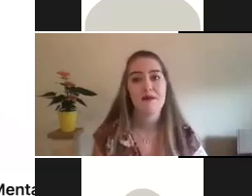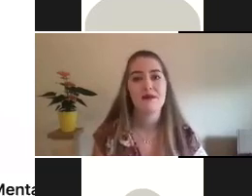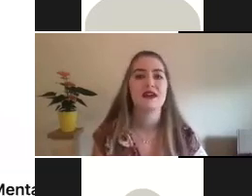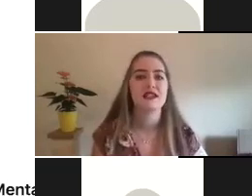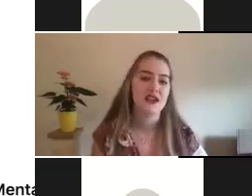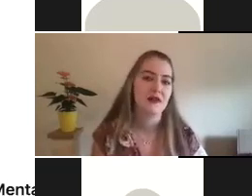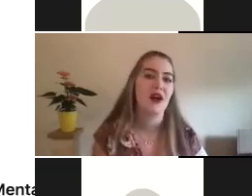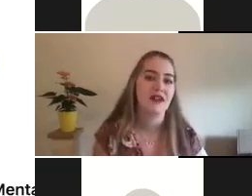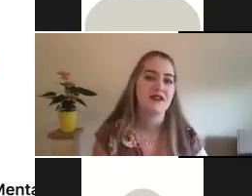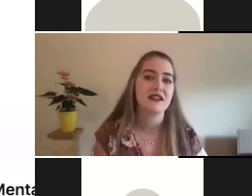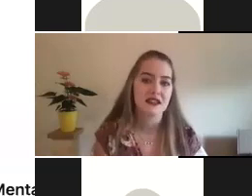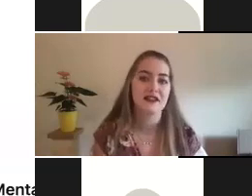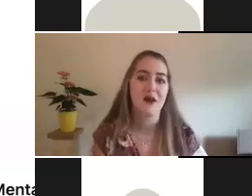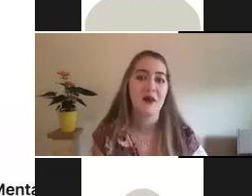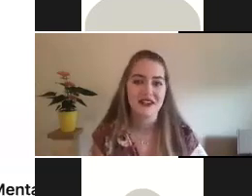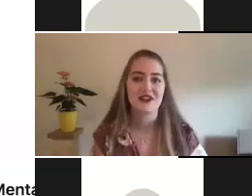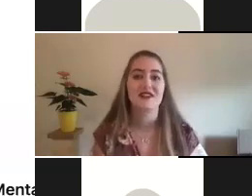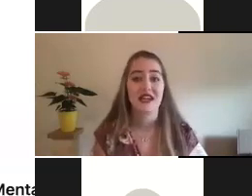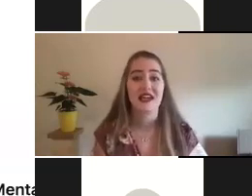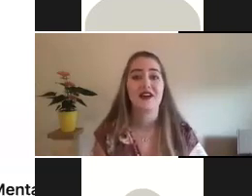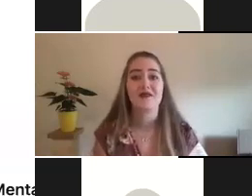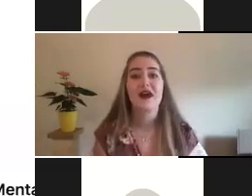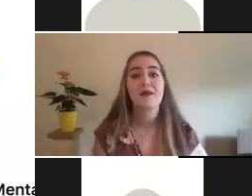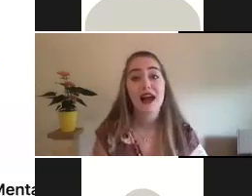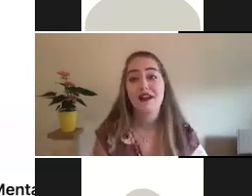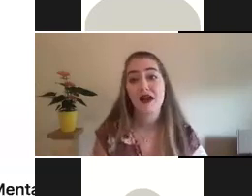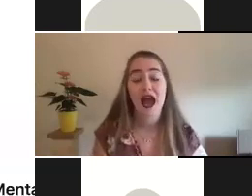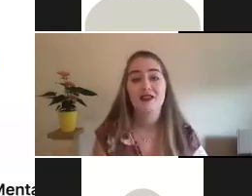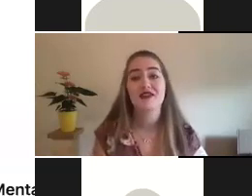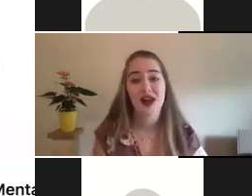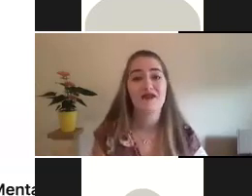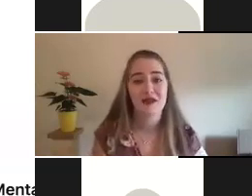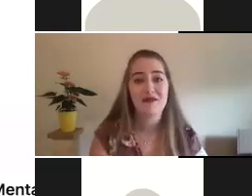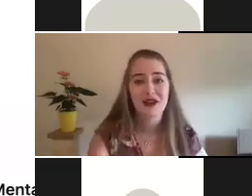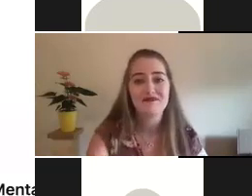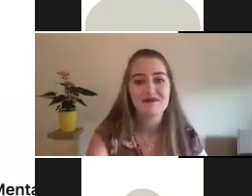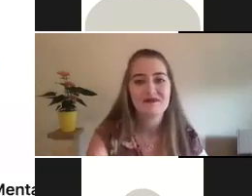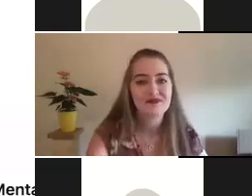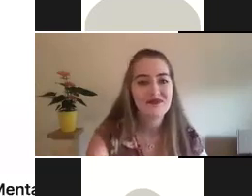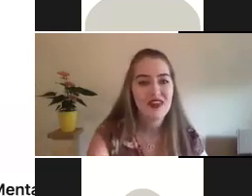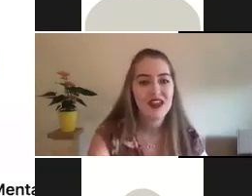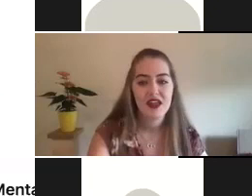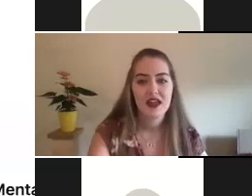that because Facebook policy doesn't allow politicians to take on ads on the platform anymore.